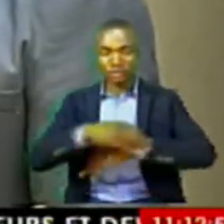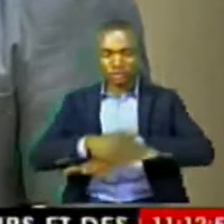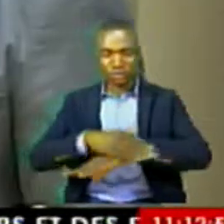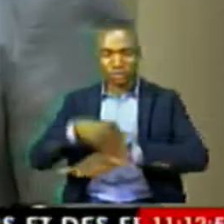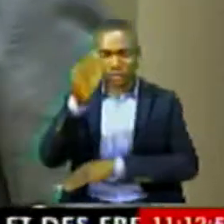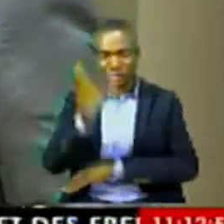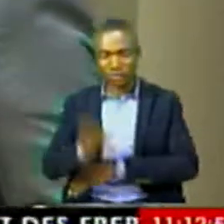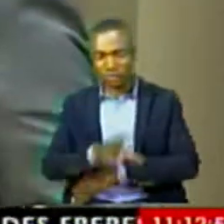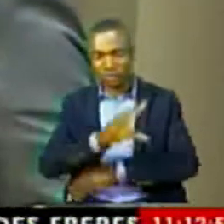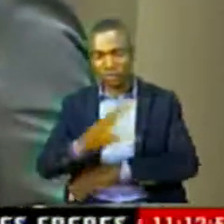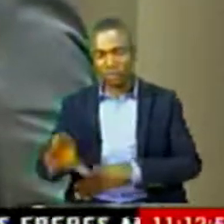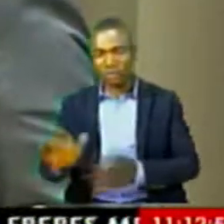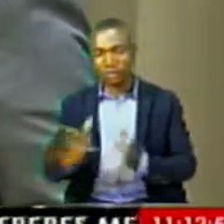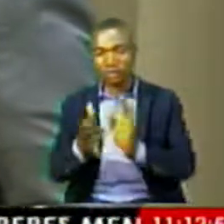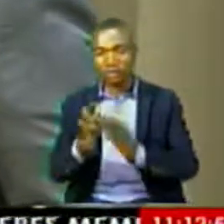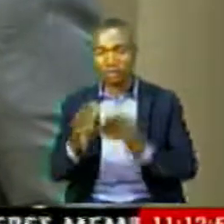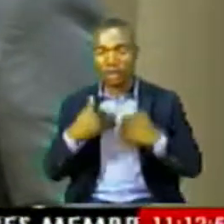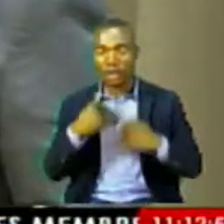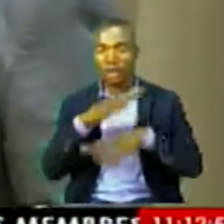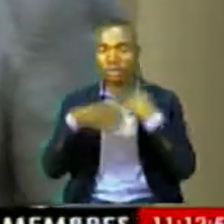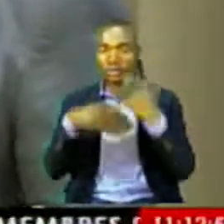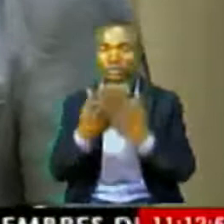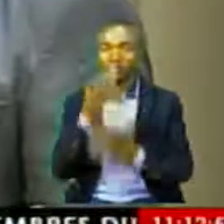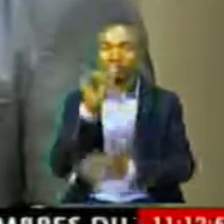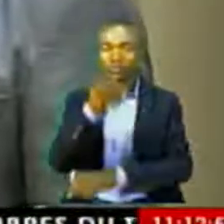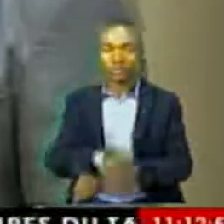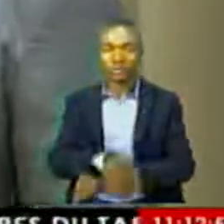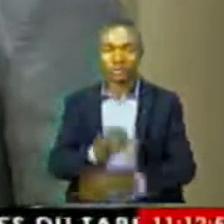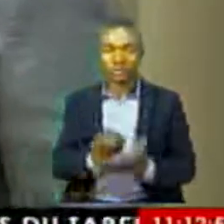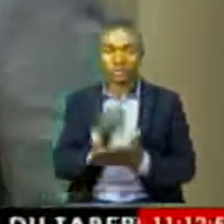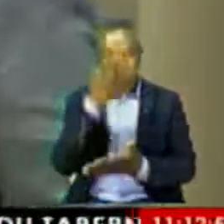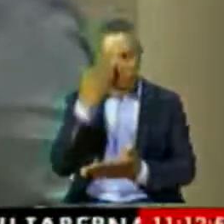Calvary just for you.